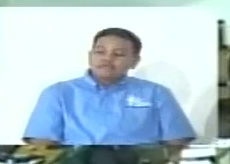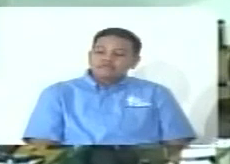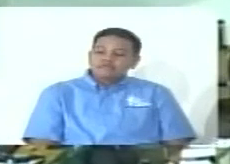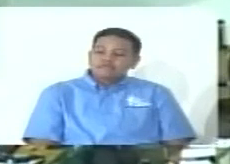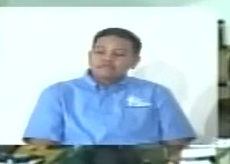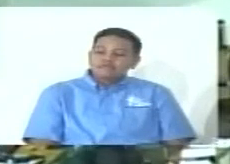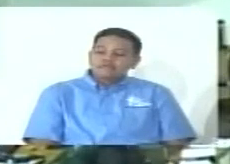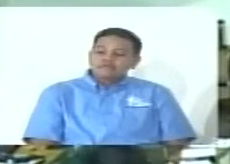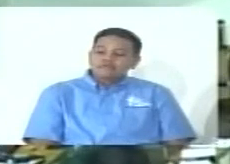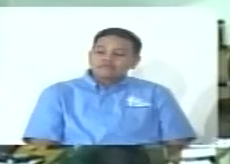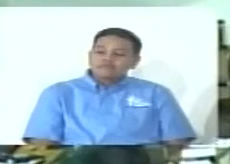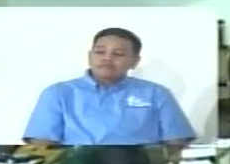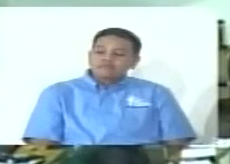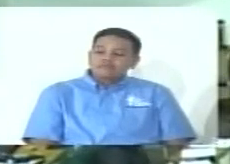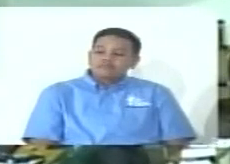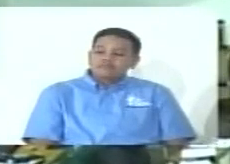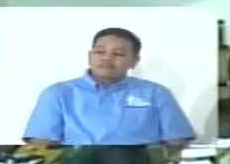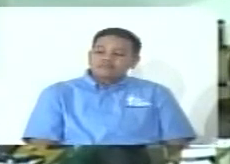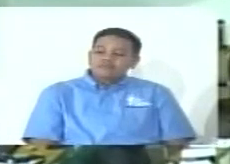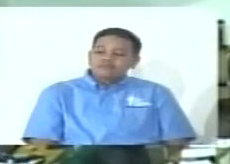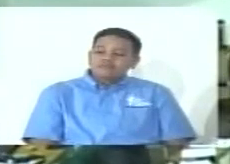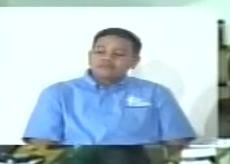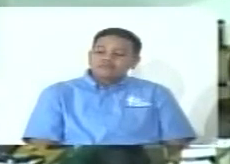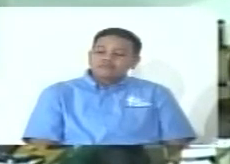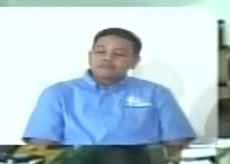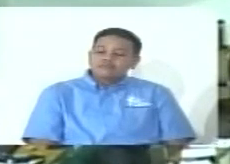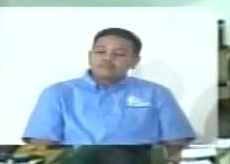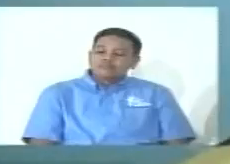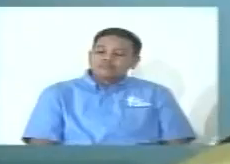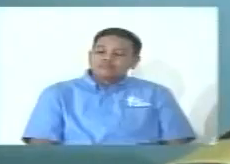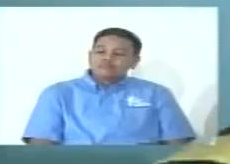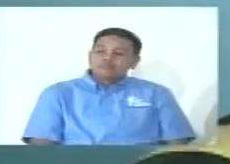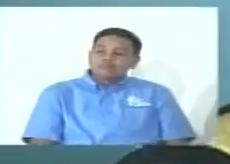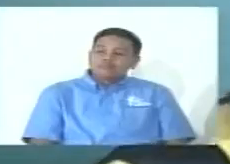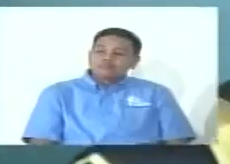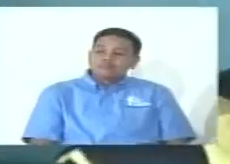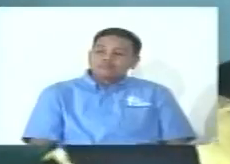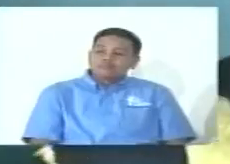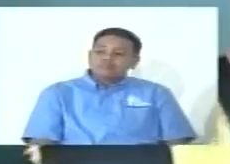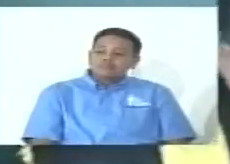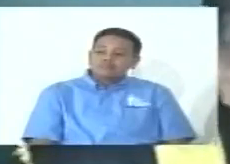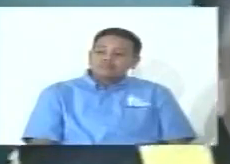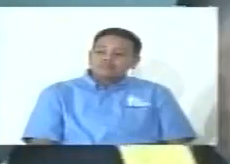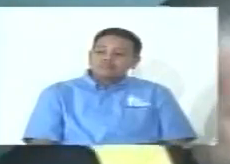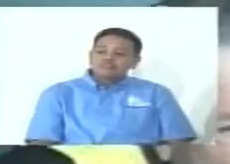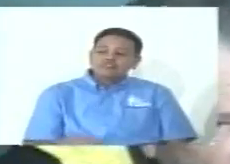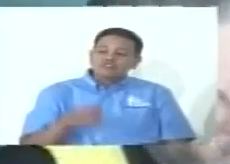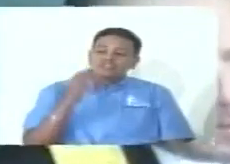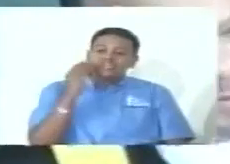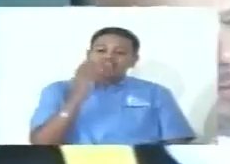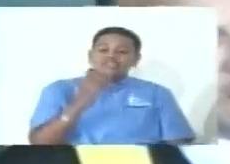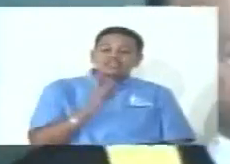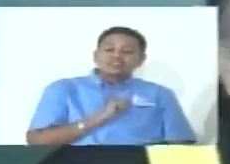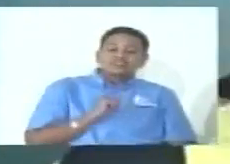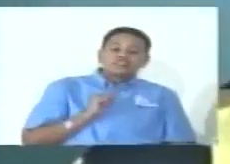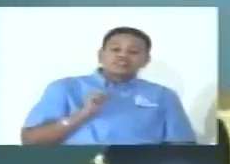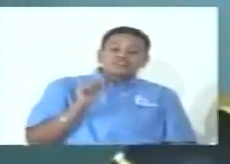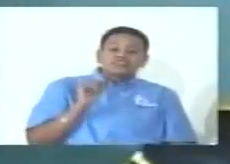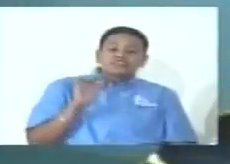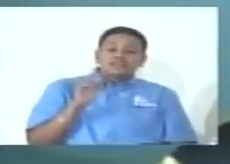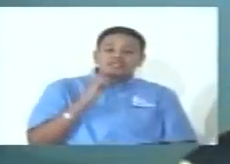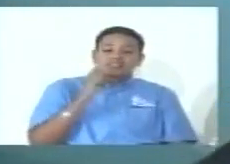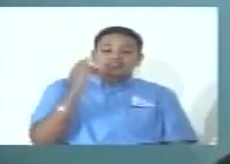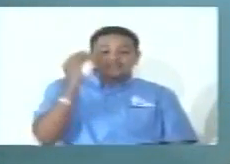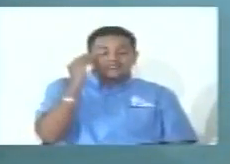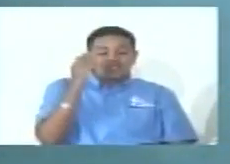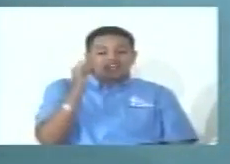Thank you, Senator Morris. You know, just to indicate, you can go ahead, Senator Gaylord. I'm just telling you that every time